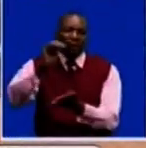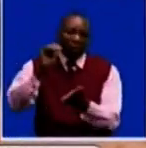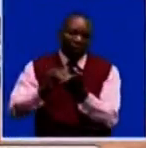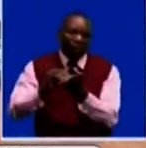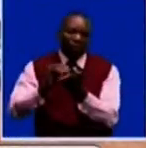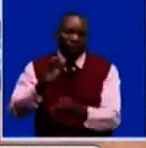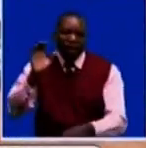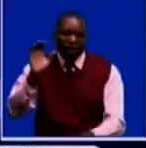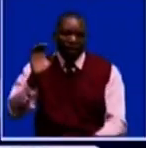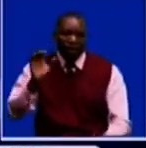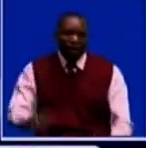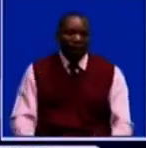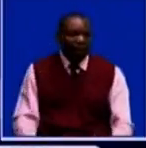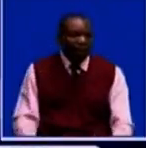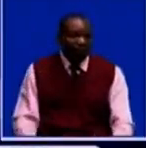Province.